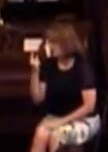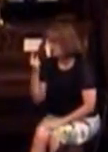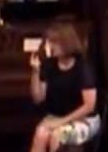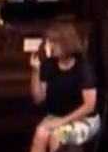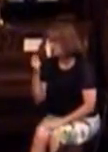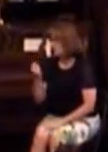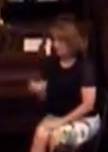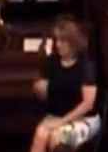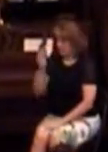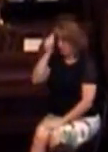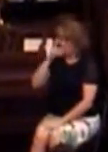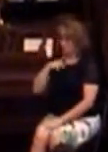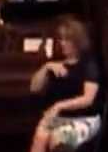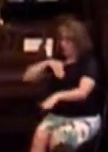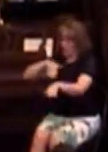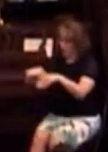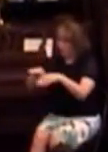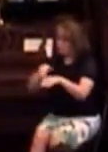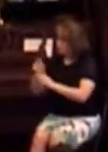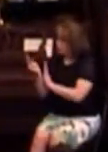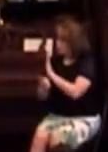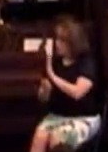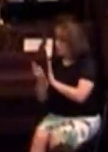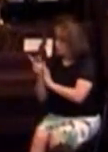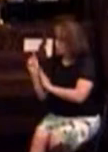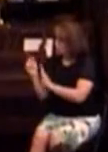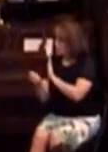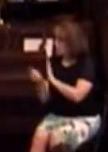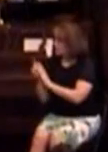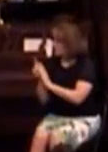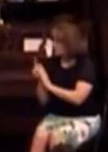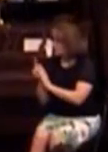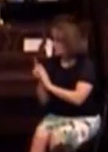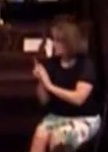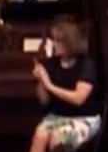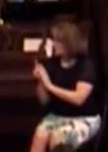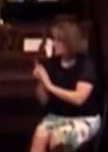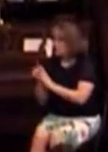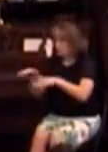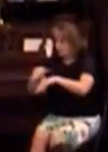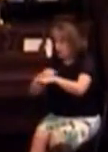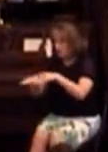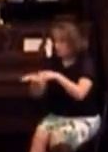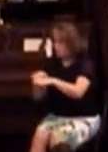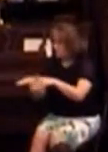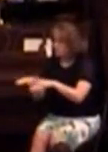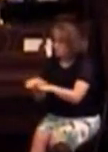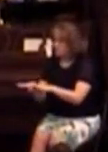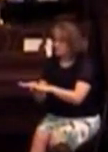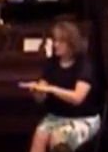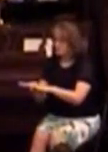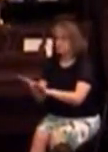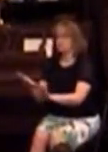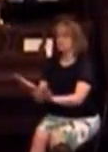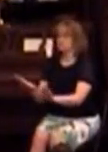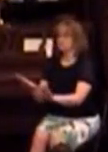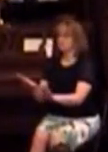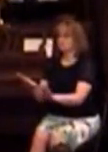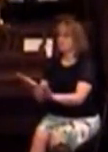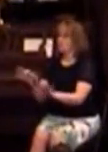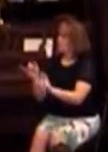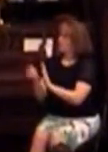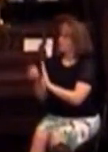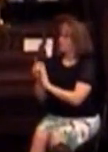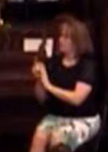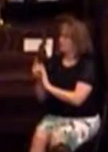say, hey, this has been interesting. Jesus is about to go on. They say, come on in, have something to eat. He comes into the house and they're sitting down. They're getting food